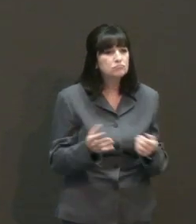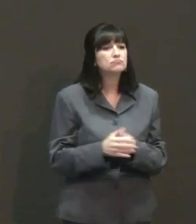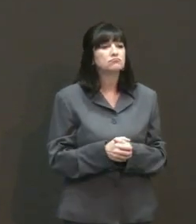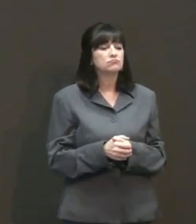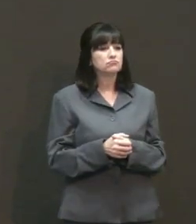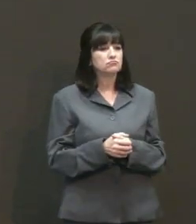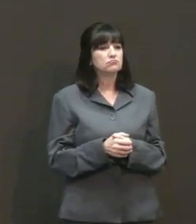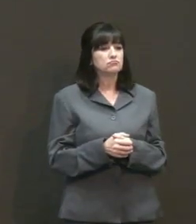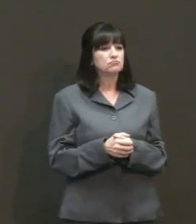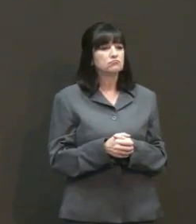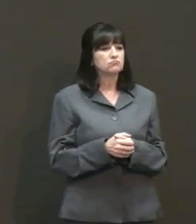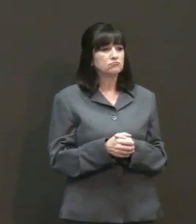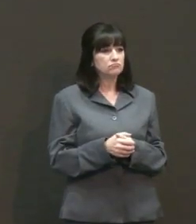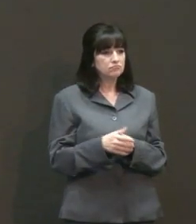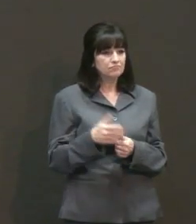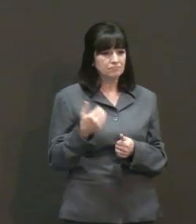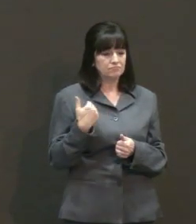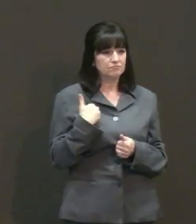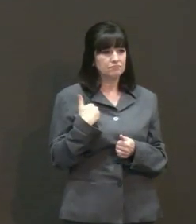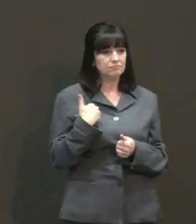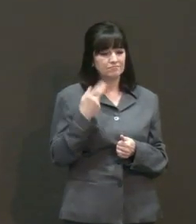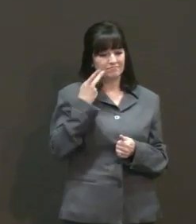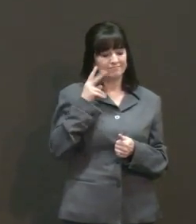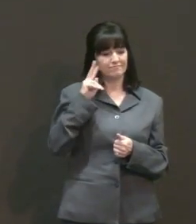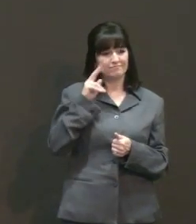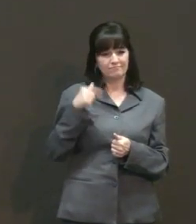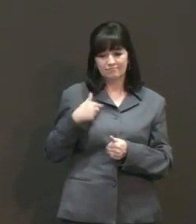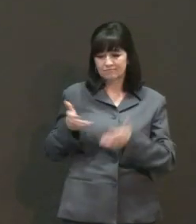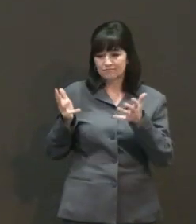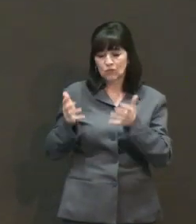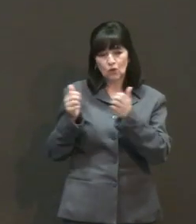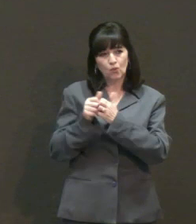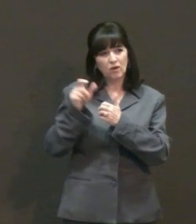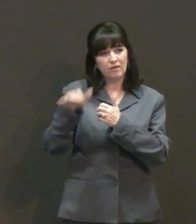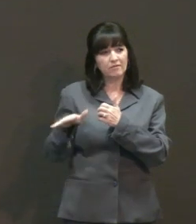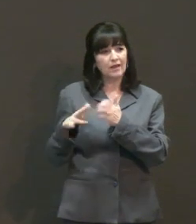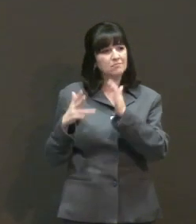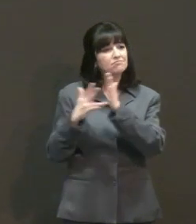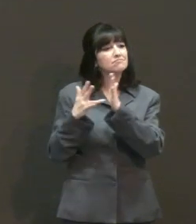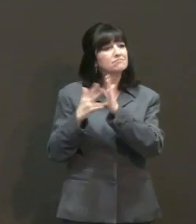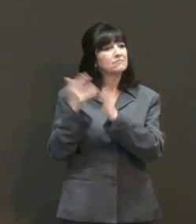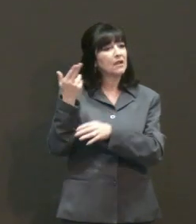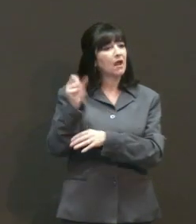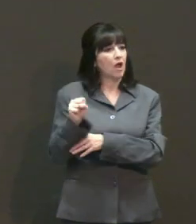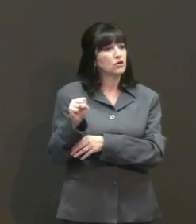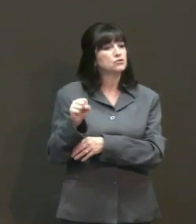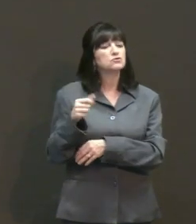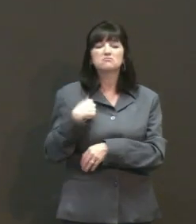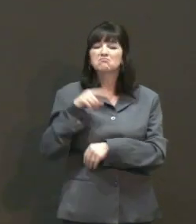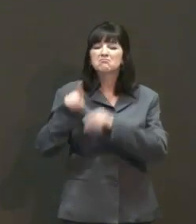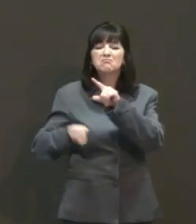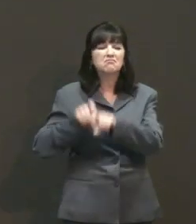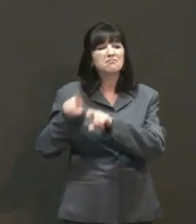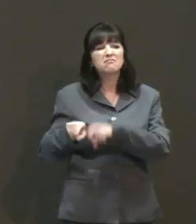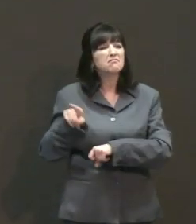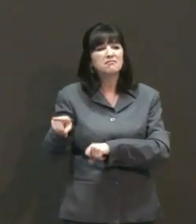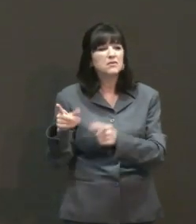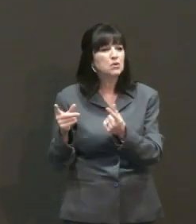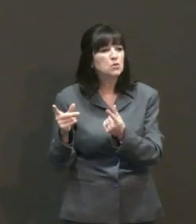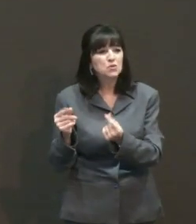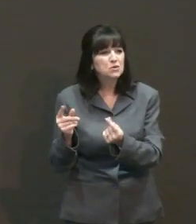a young freshman in high school just the other day about what they're doing in the high school that he goes to, and he's doing